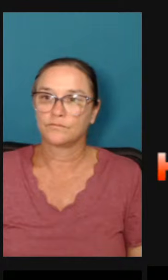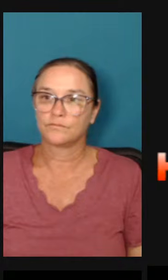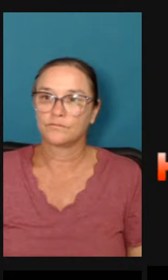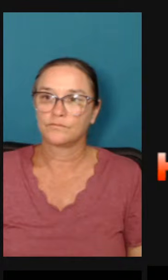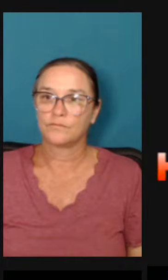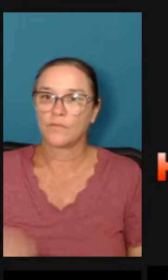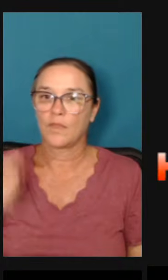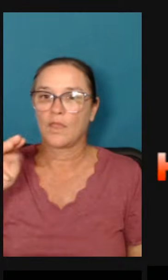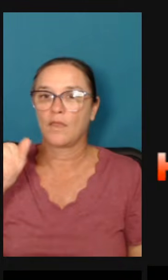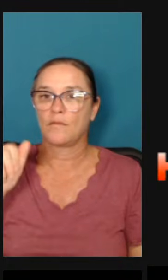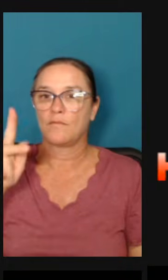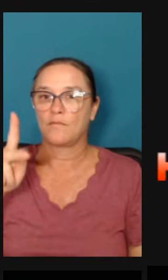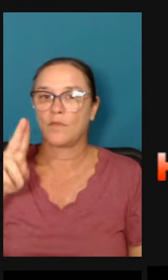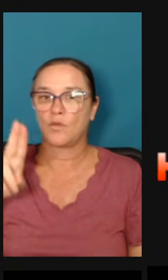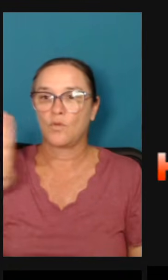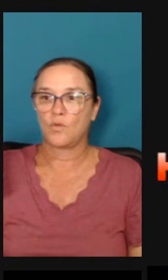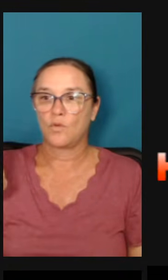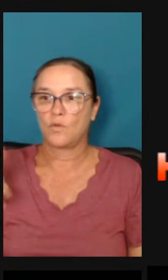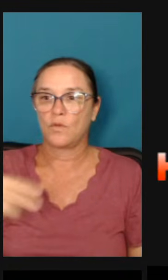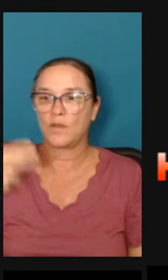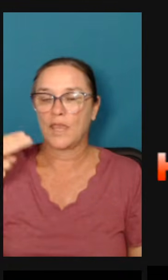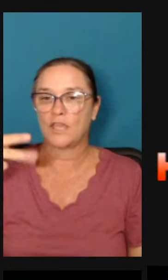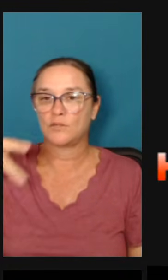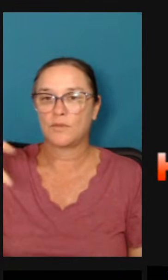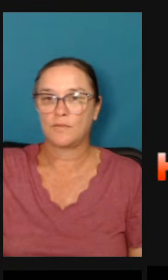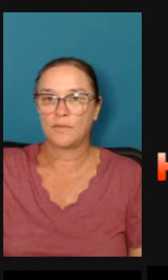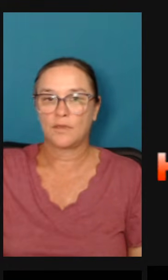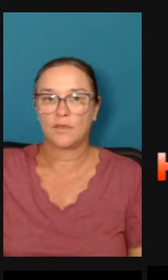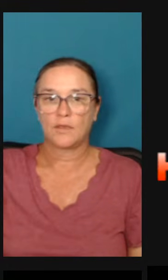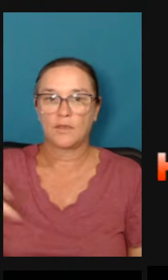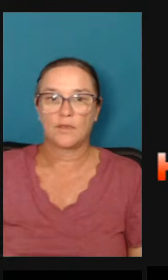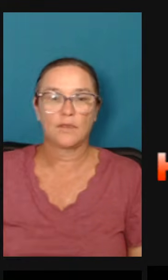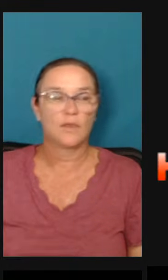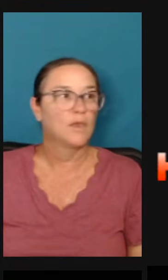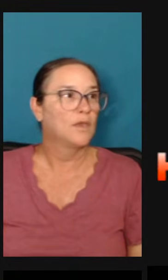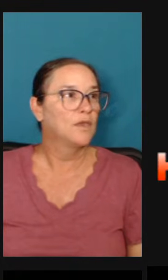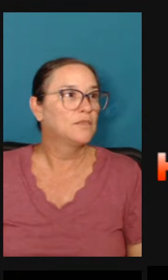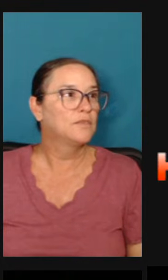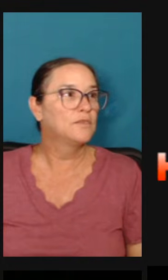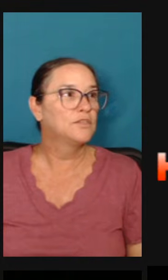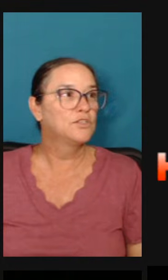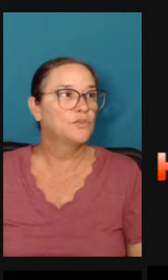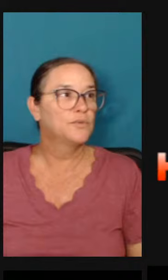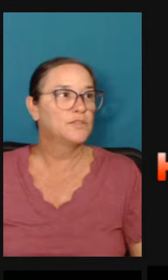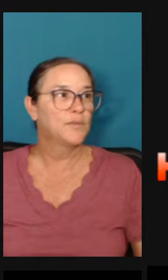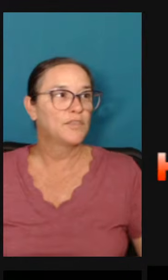Maku'u, so we're down into HPP, and we can see all that fine